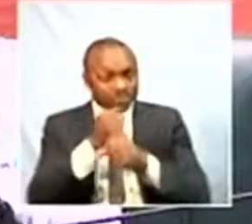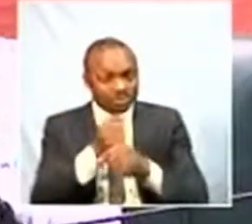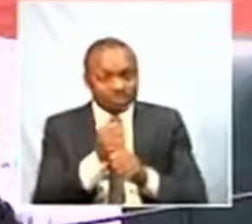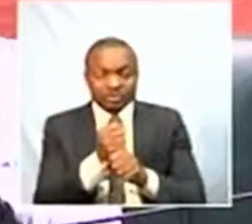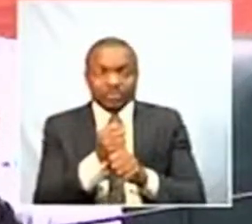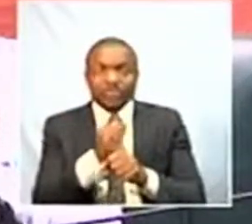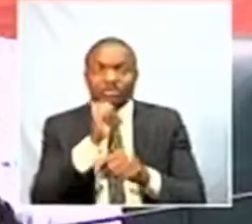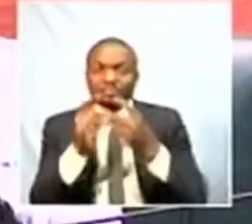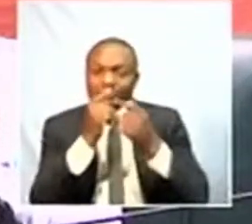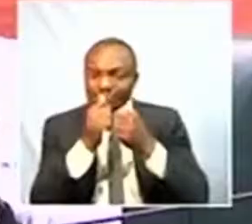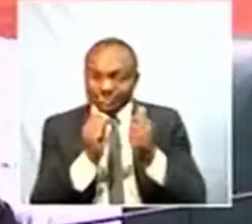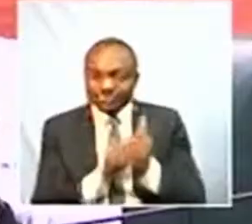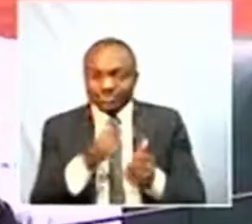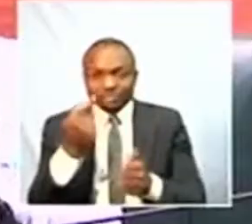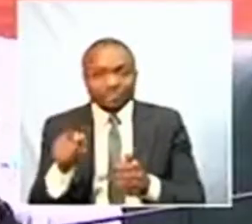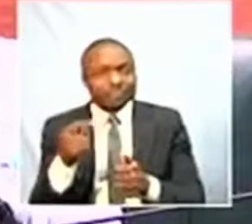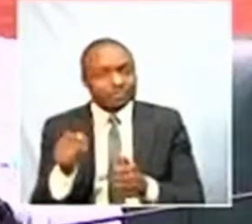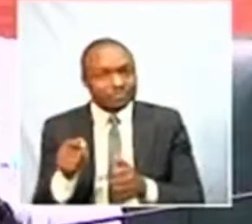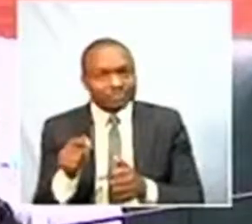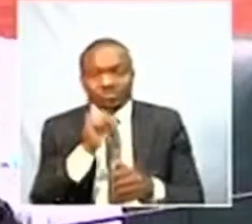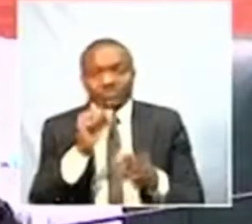only talking about the green